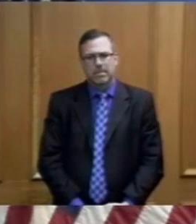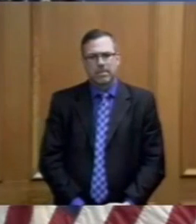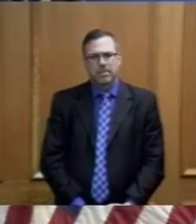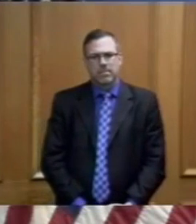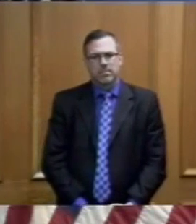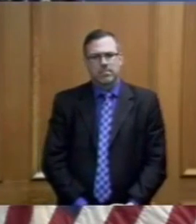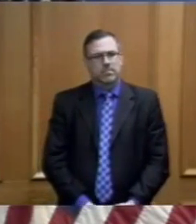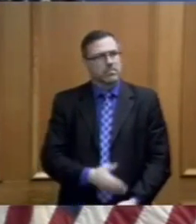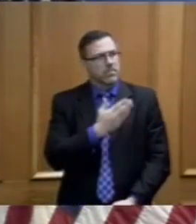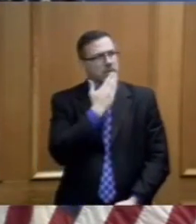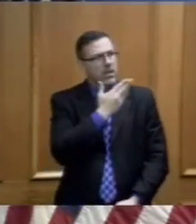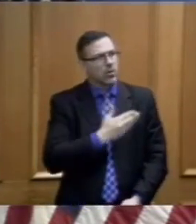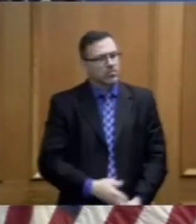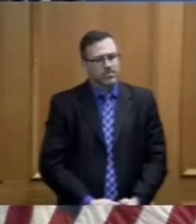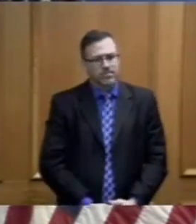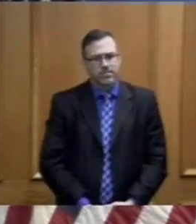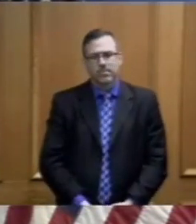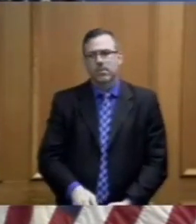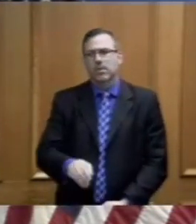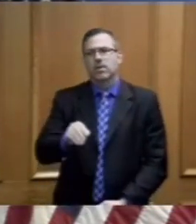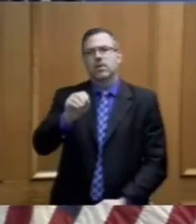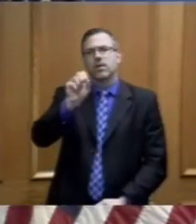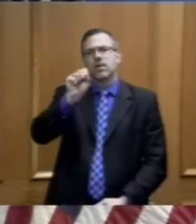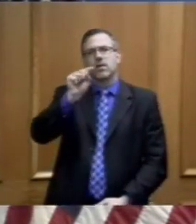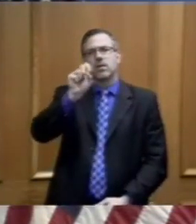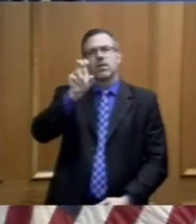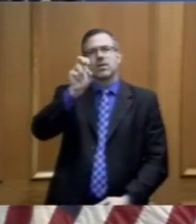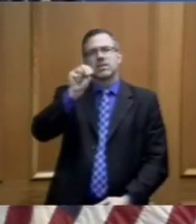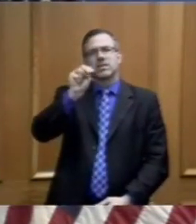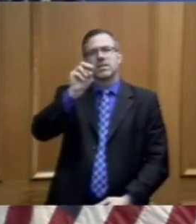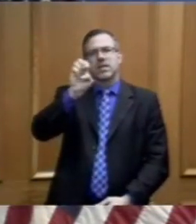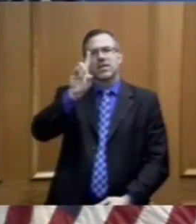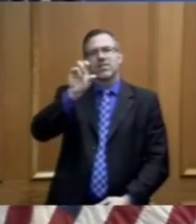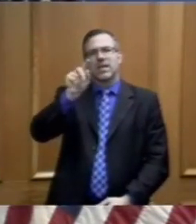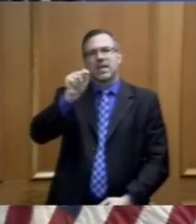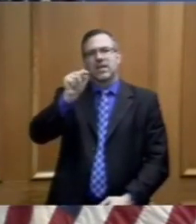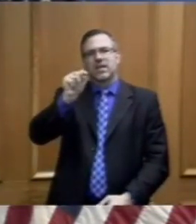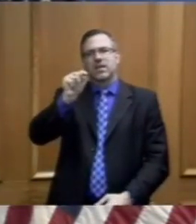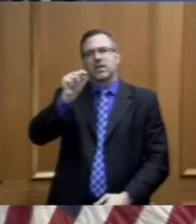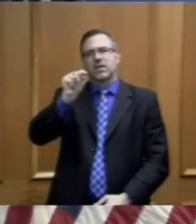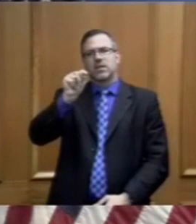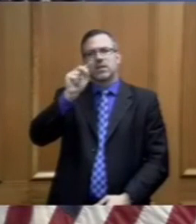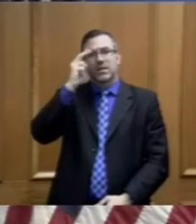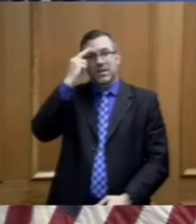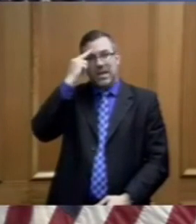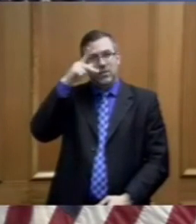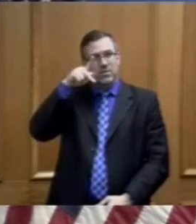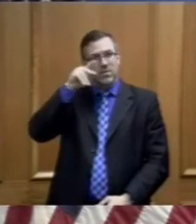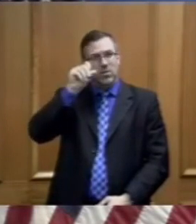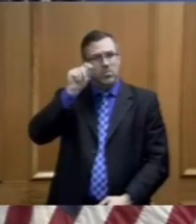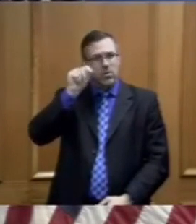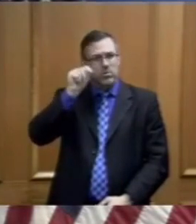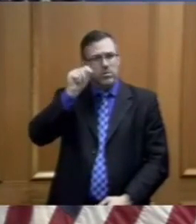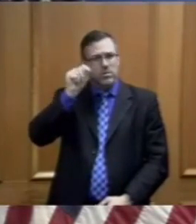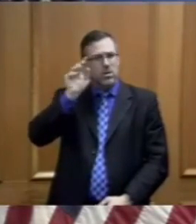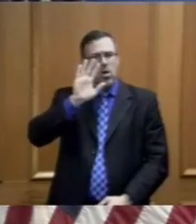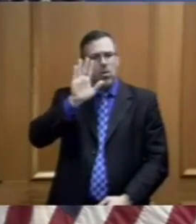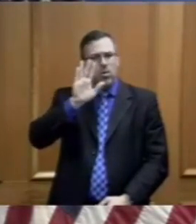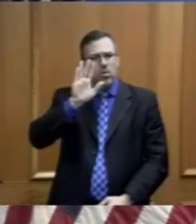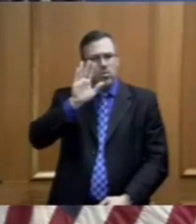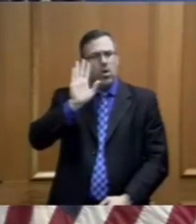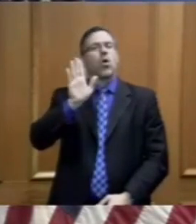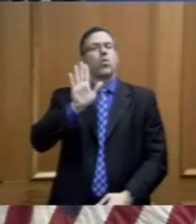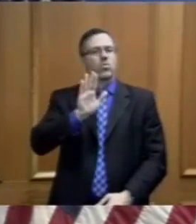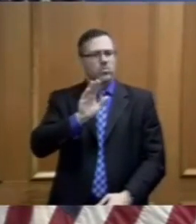Thank you. Next, we'll go to Stephen Elliott with the Nashville Post. Oh, did he drop off? Sorry. Yeah, no, there he